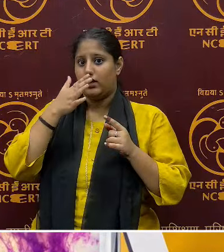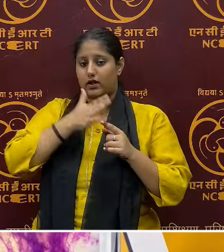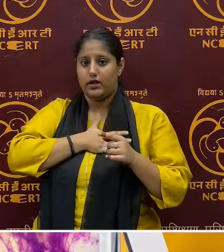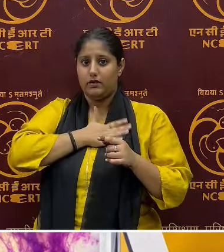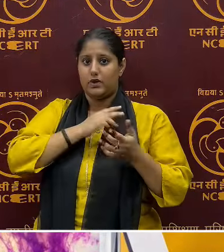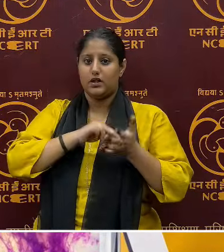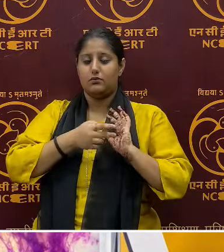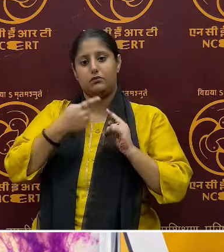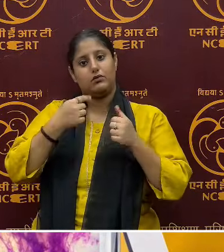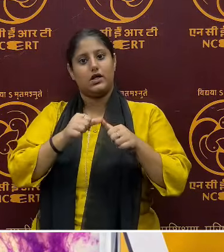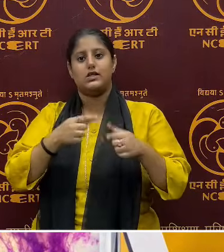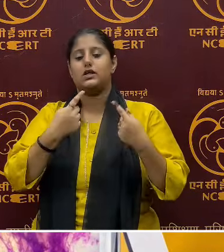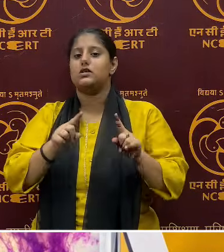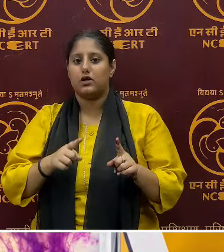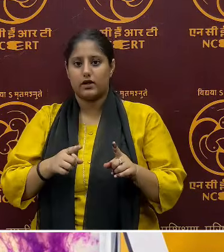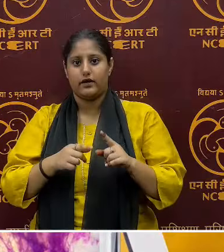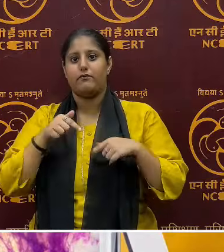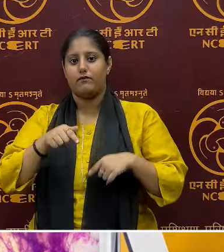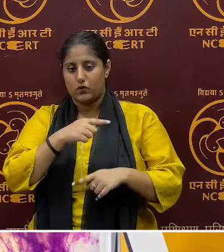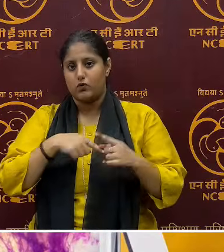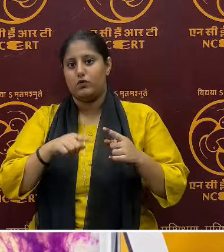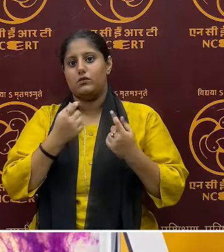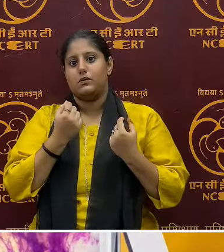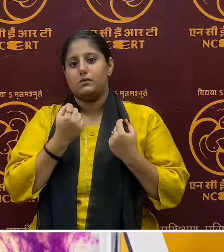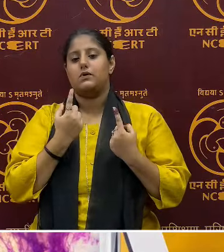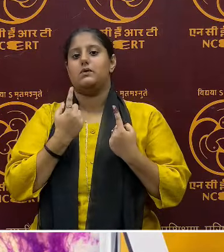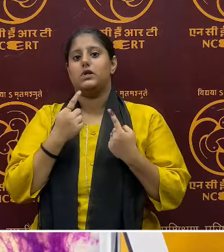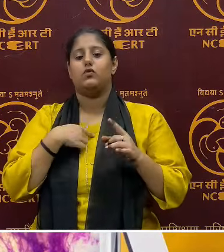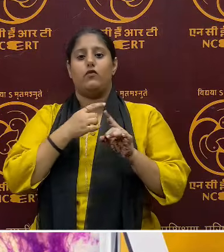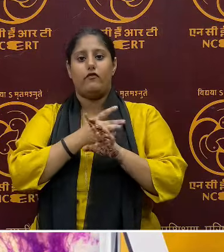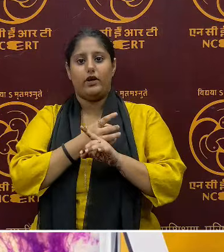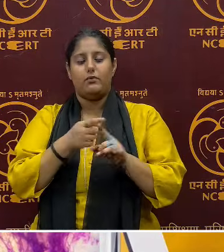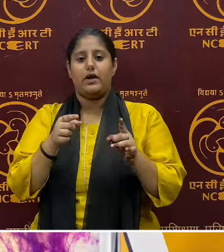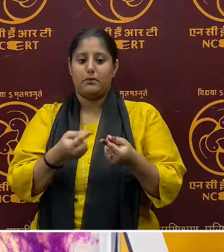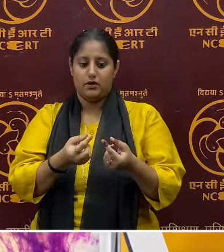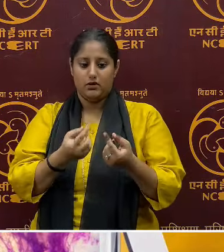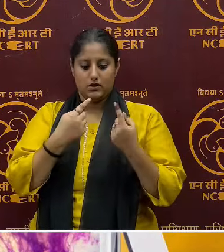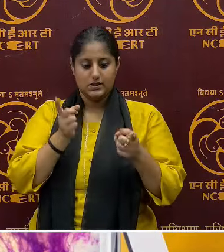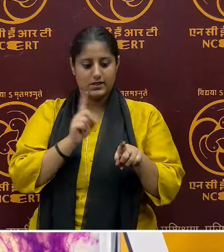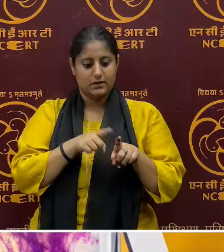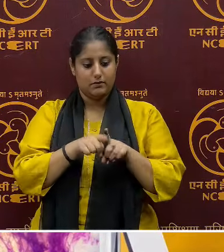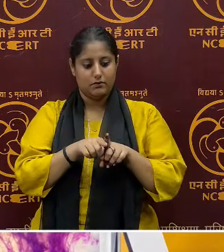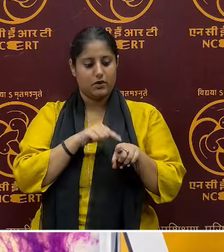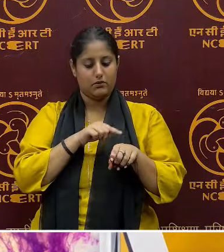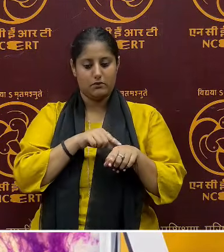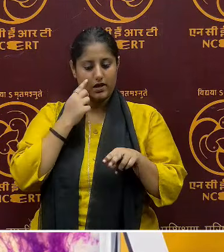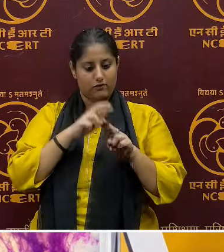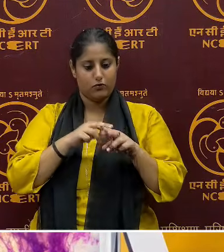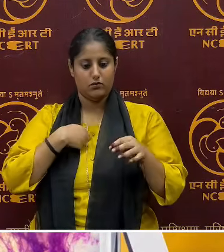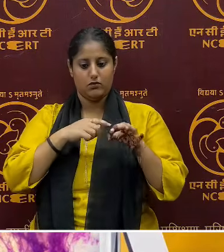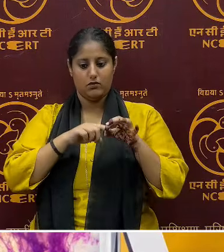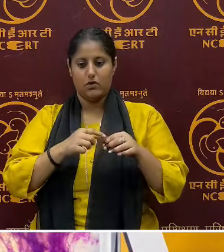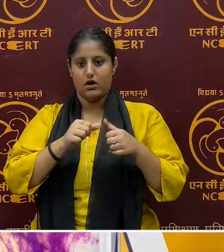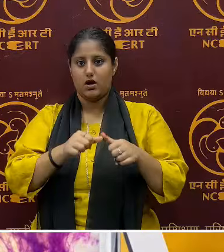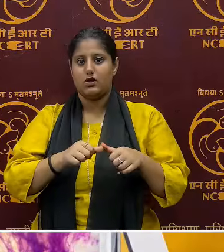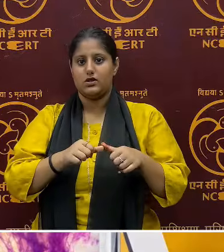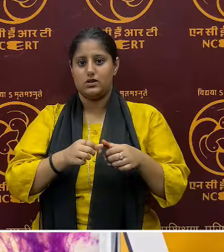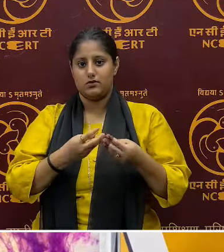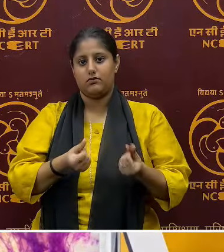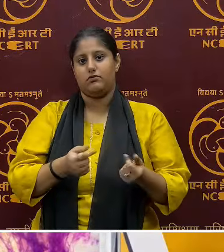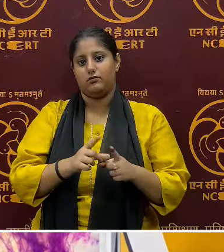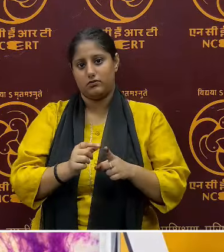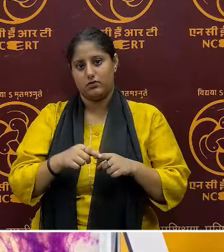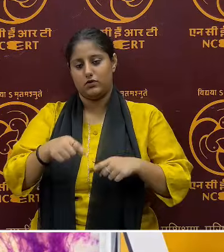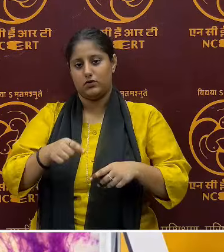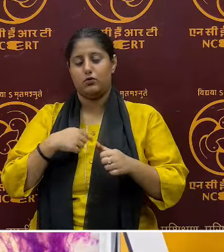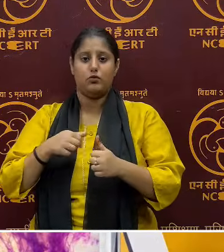correct answer. So this is how you can get the feedback at the same time of the question, so that you can go through back